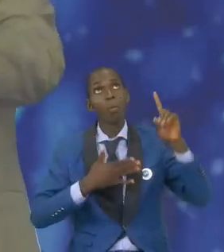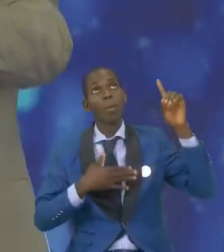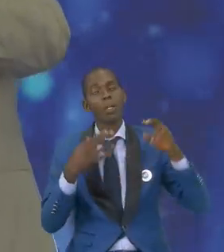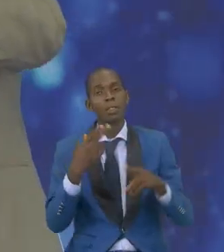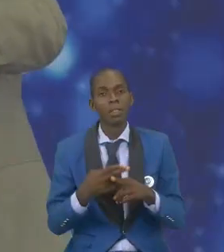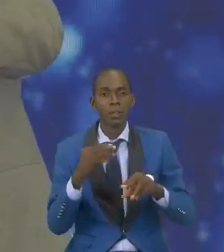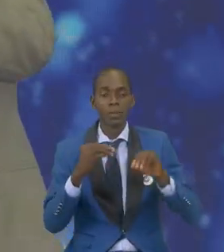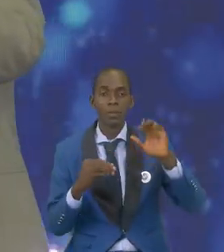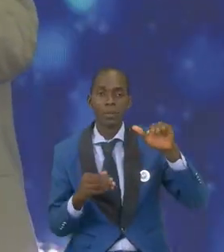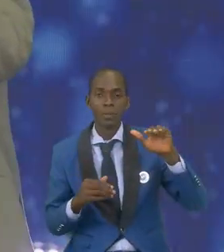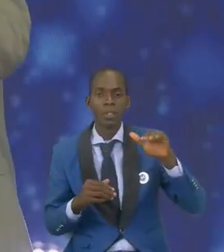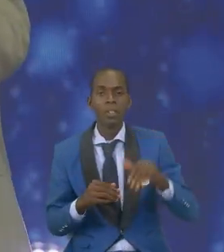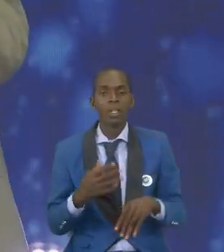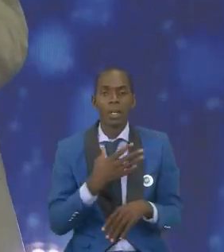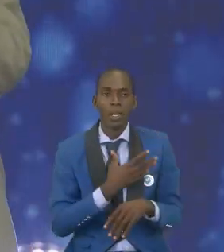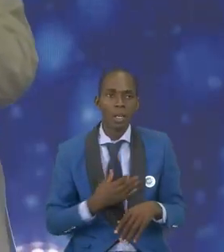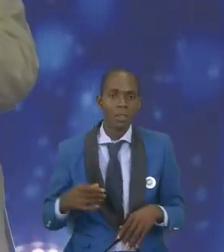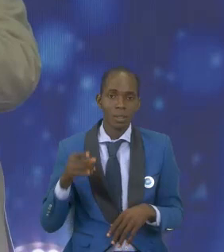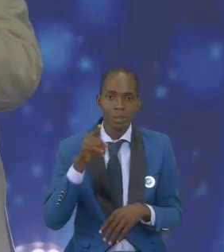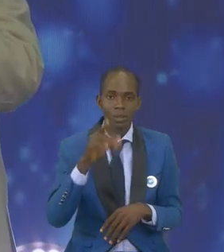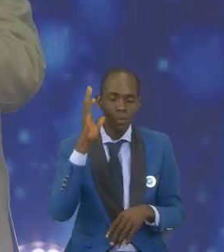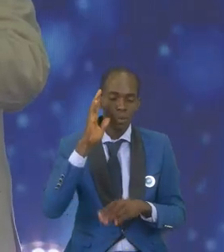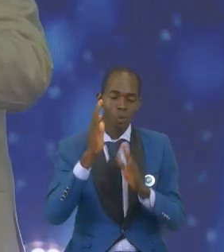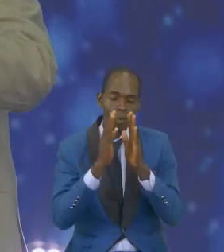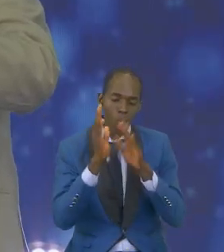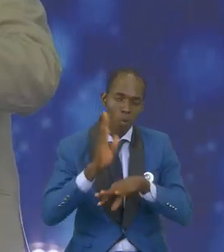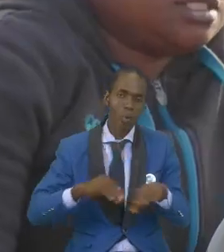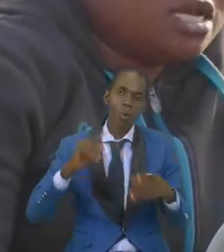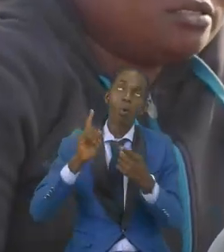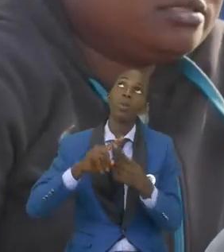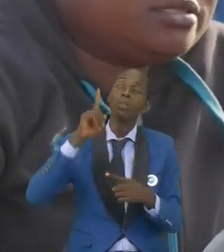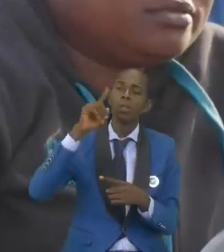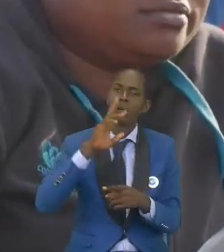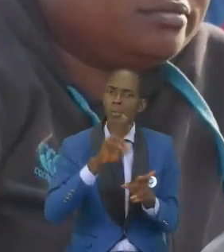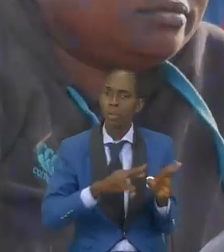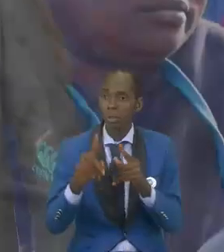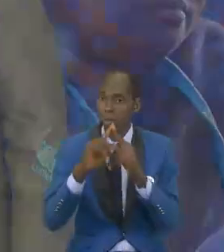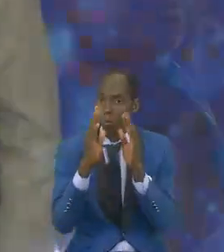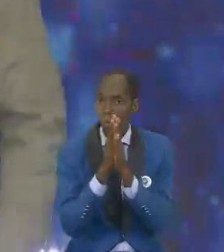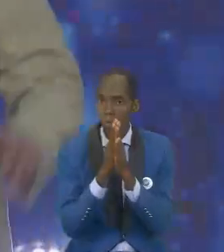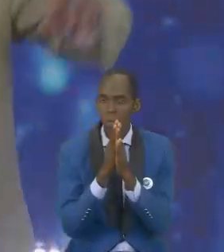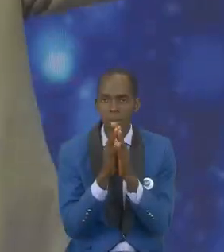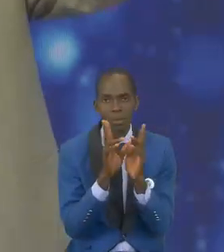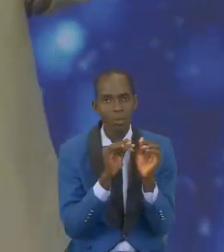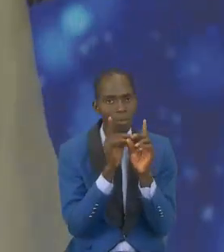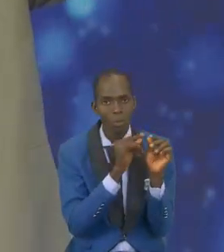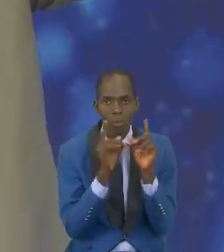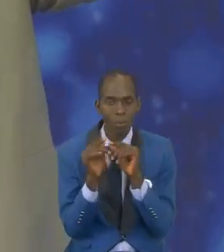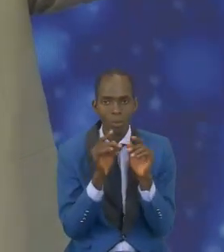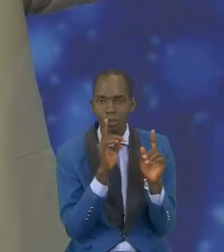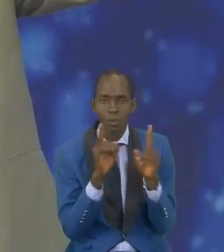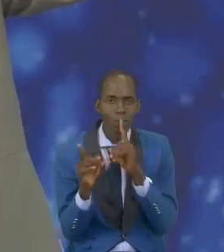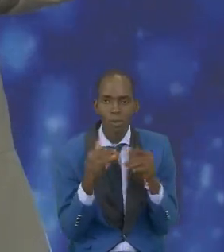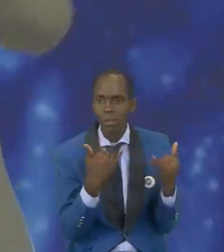15, he shall call upon me. Are you ready to pray? Yes. Every prayer you offer this morning will